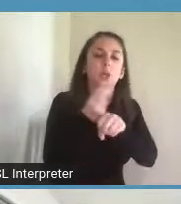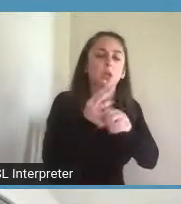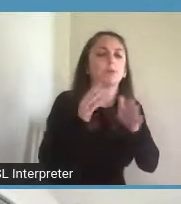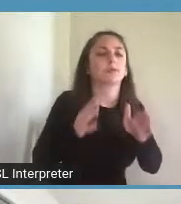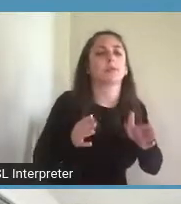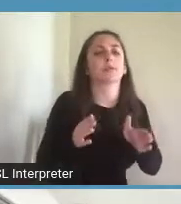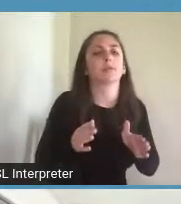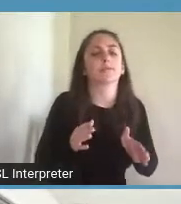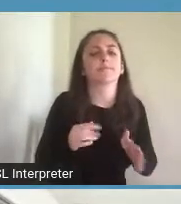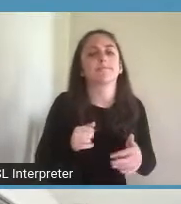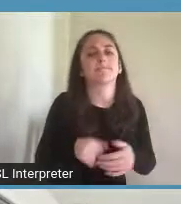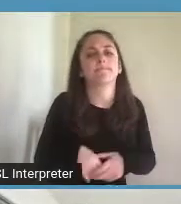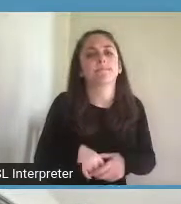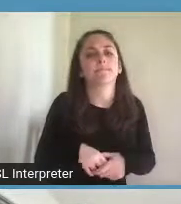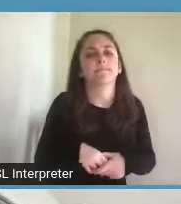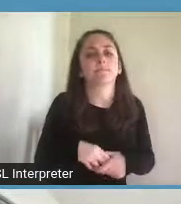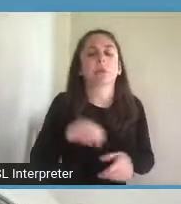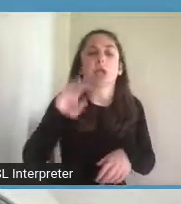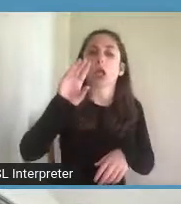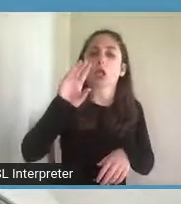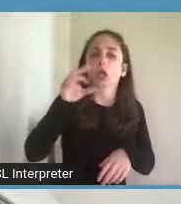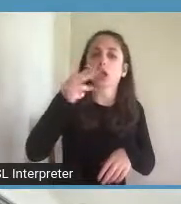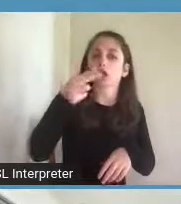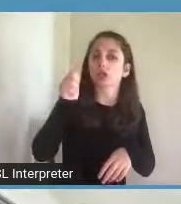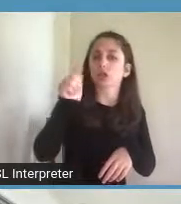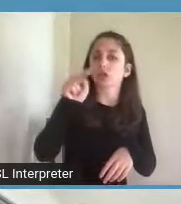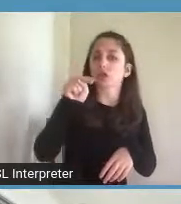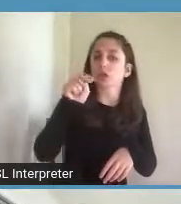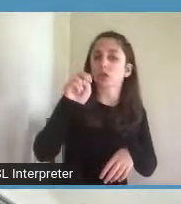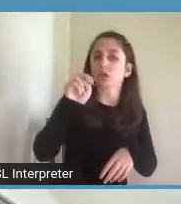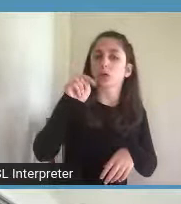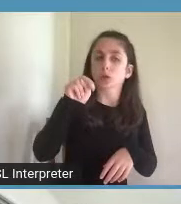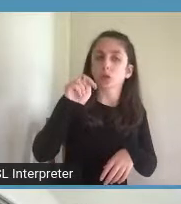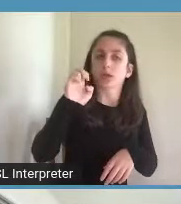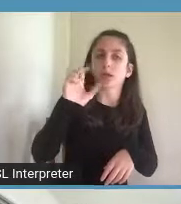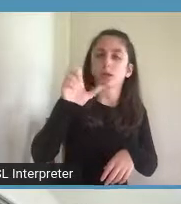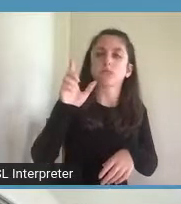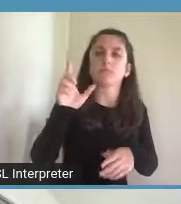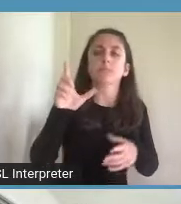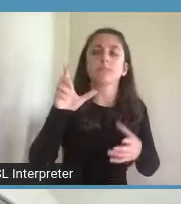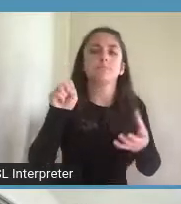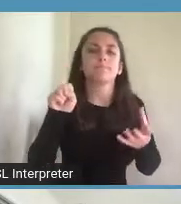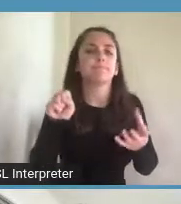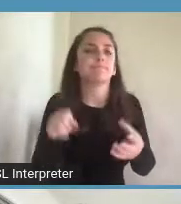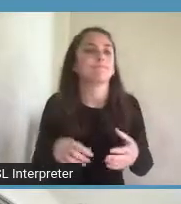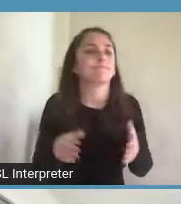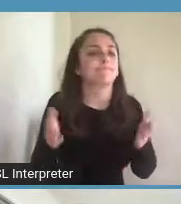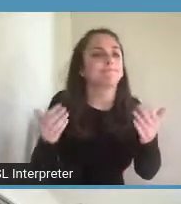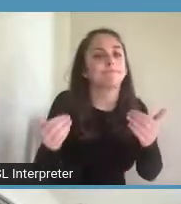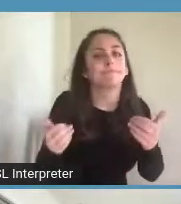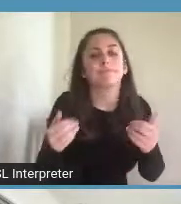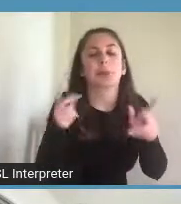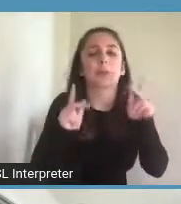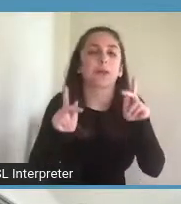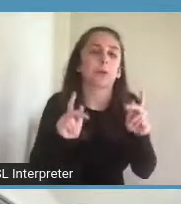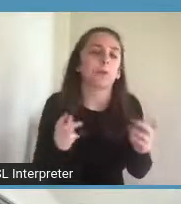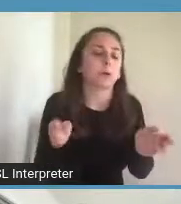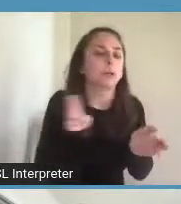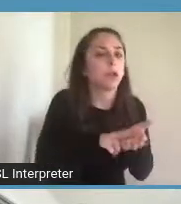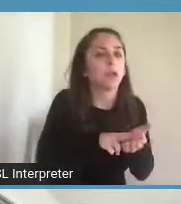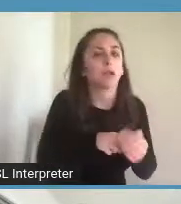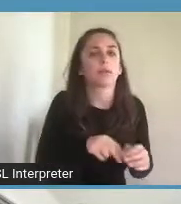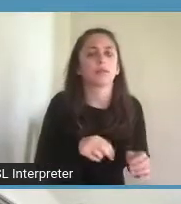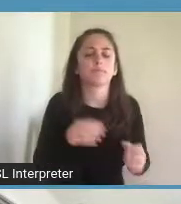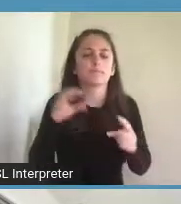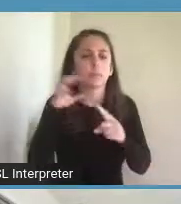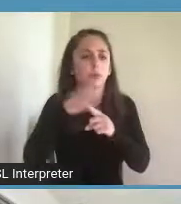from, what channels are sending people to enroll, what are the most popular pages within that section, what